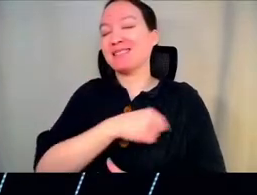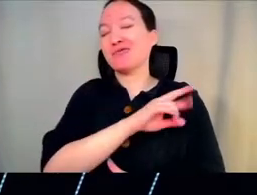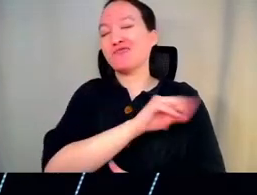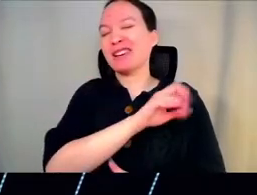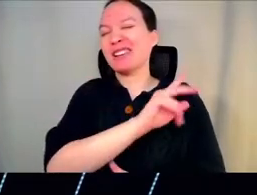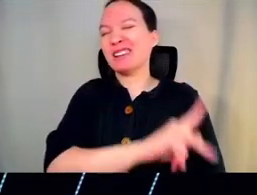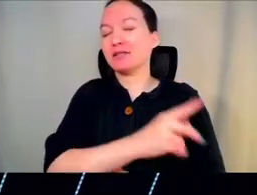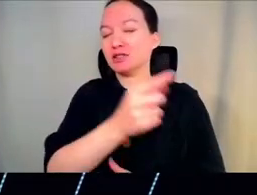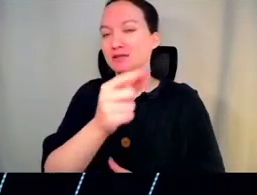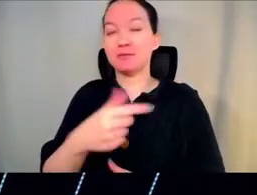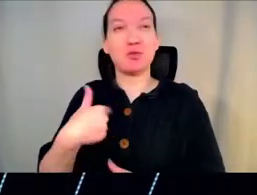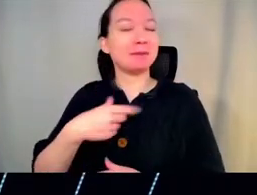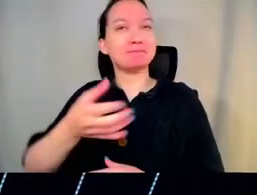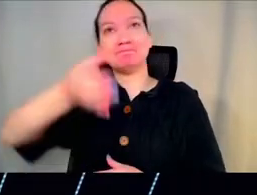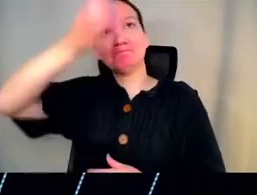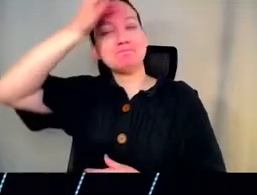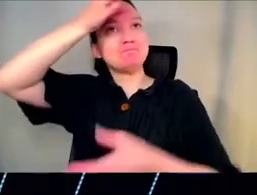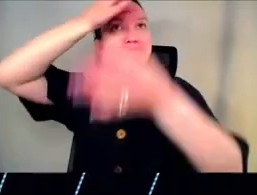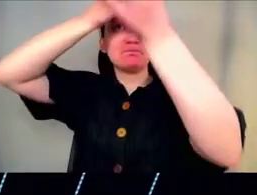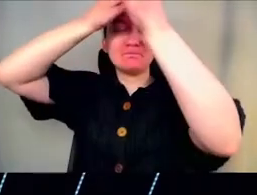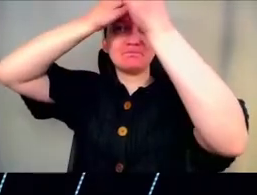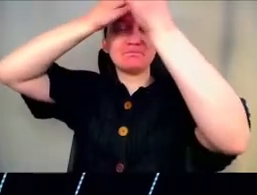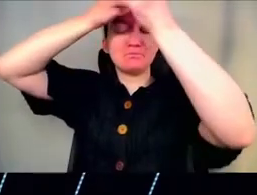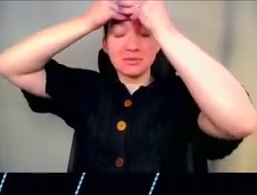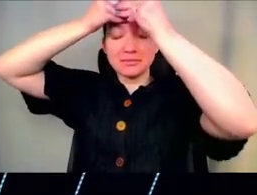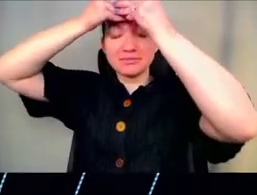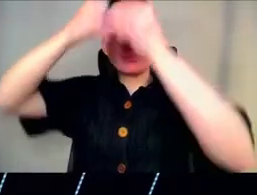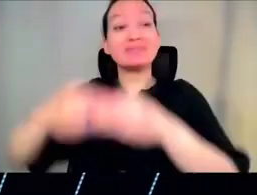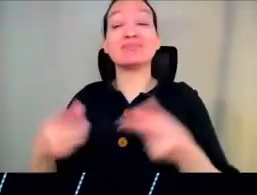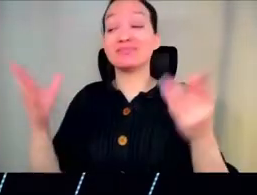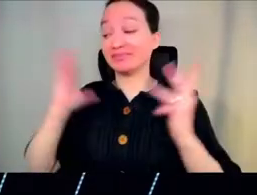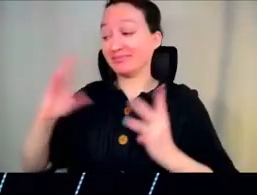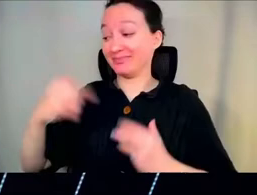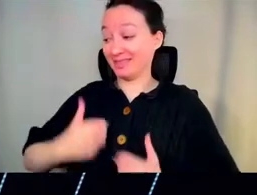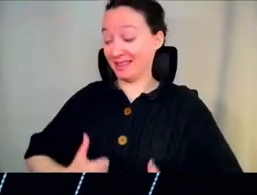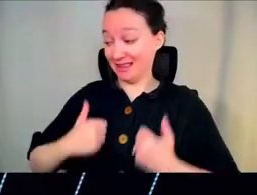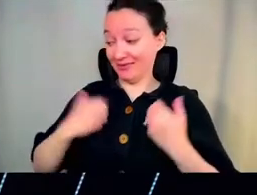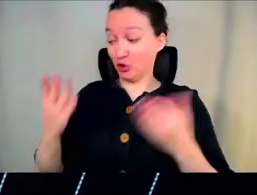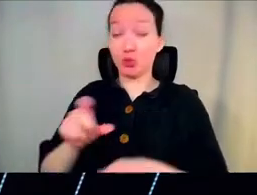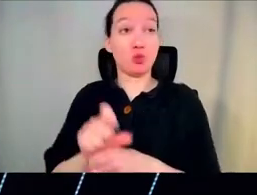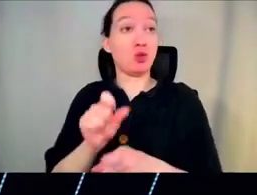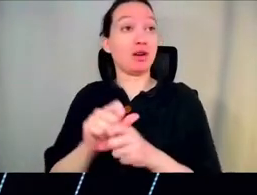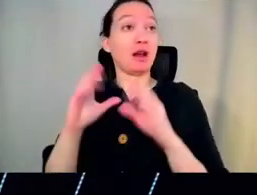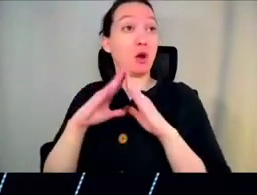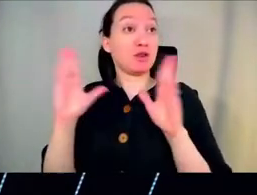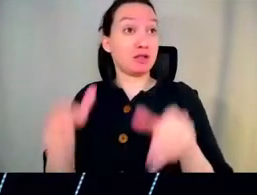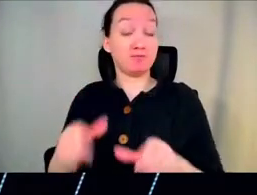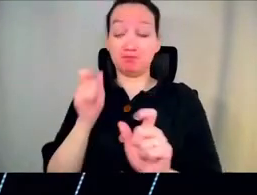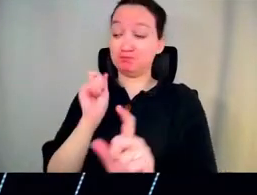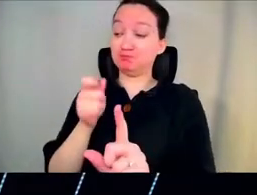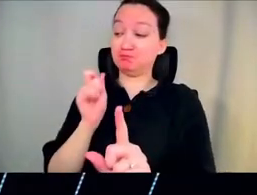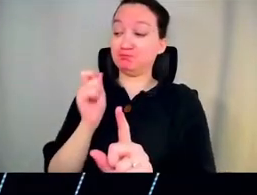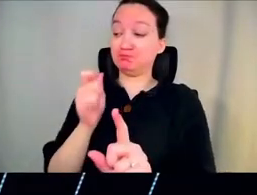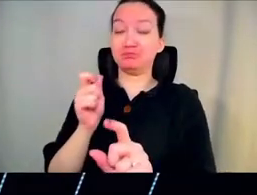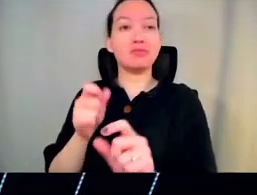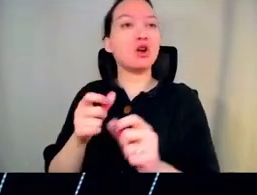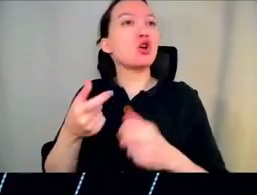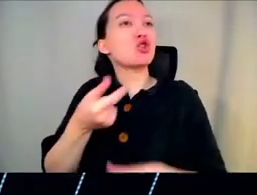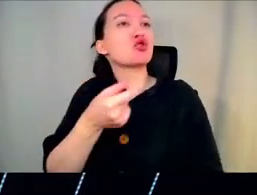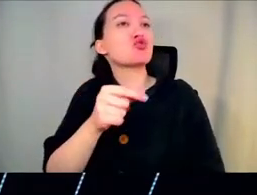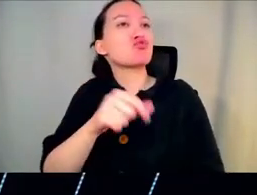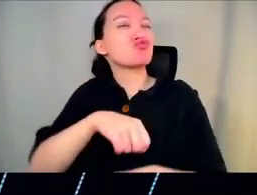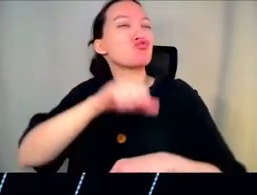the geniuses that we are, okay? So a while ago when we lived here, we were doing some work to our house, and we wanted to do a gravel sort